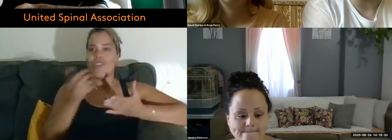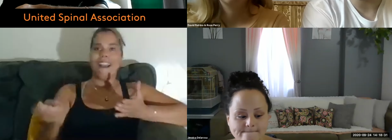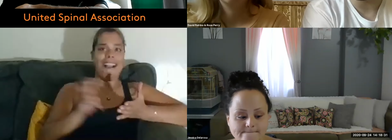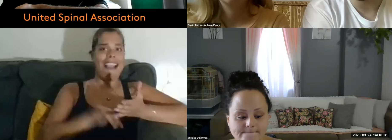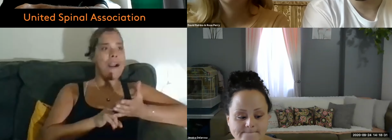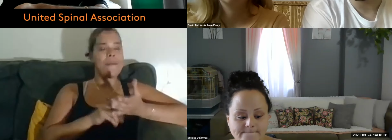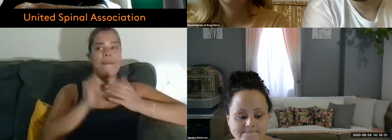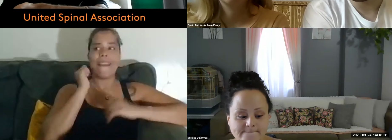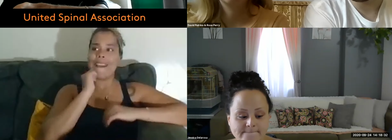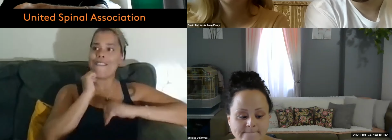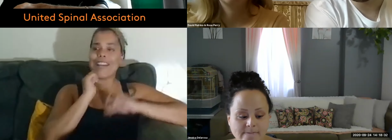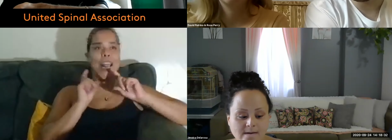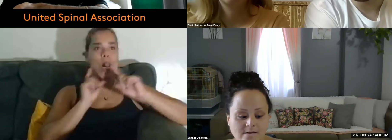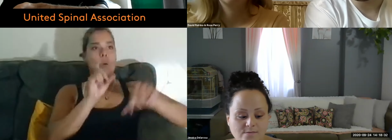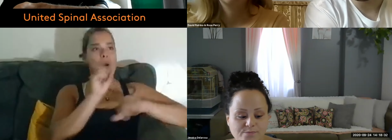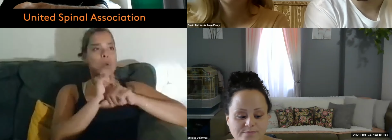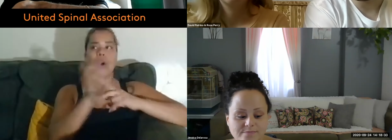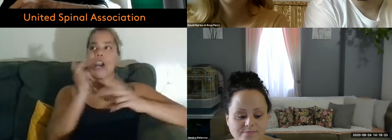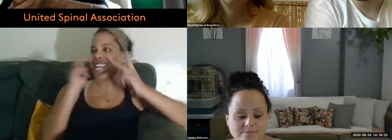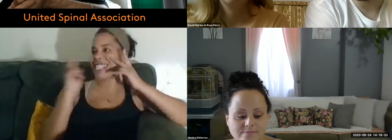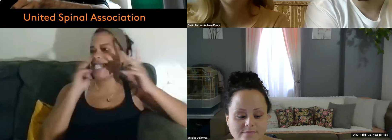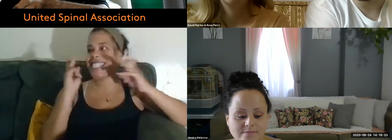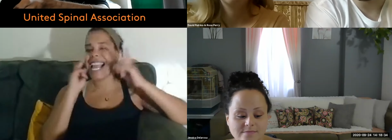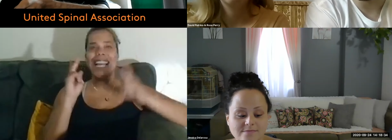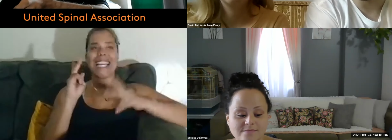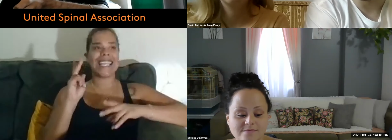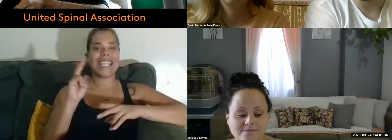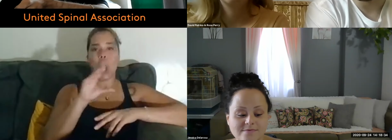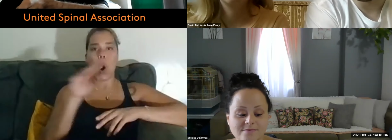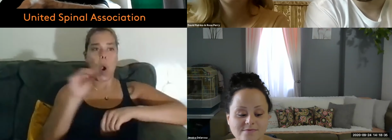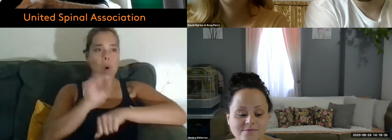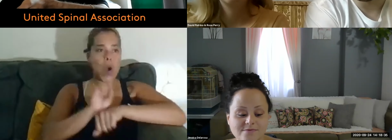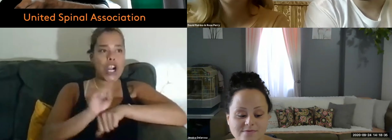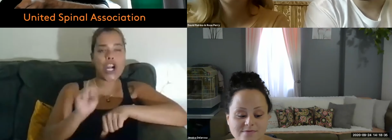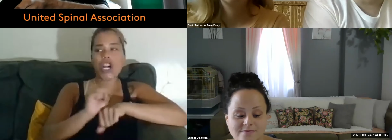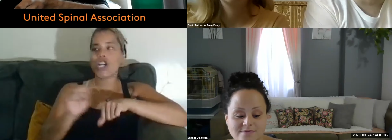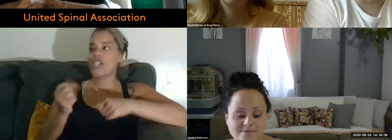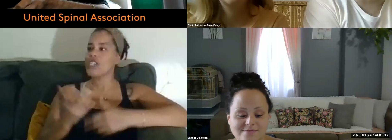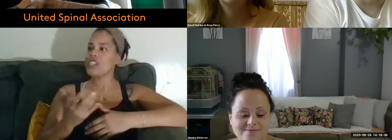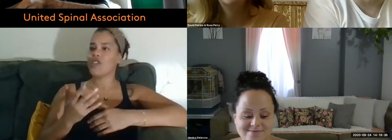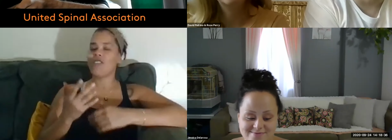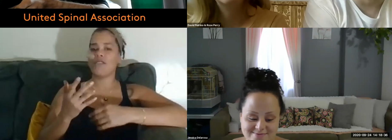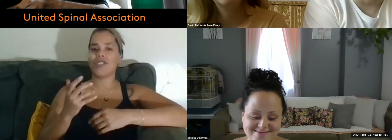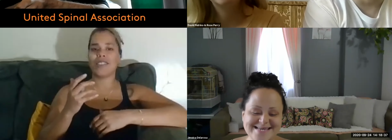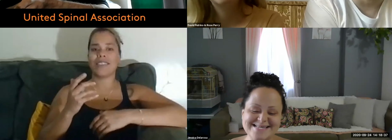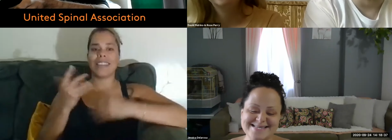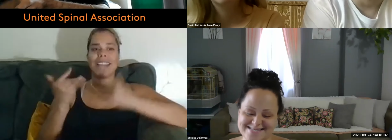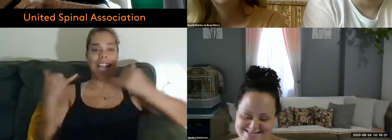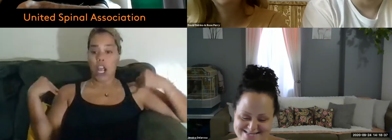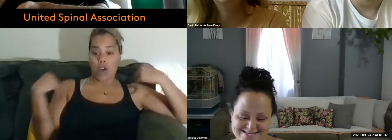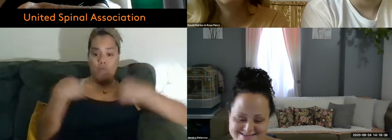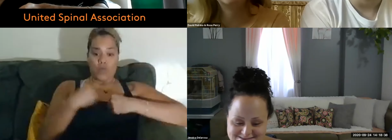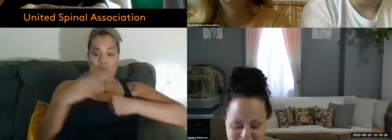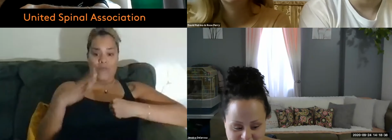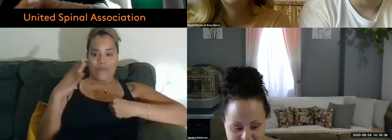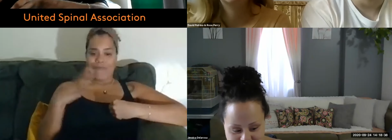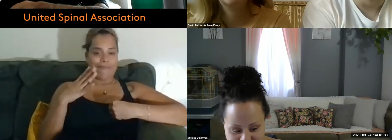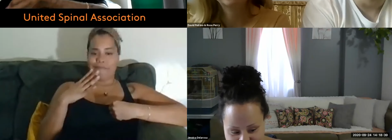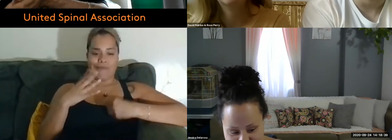getting up, putting on a suit, putting on the top half of your suit with sweats, and then you